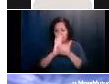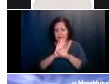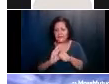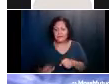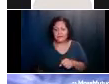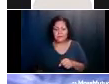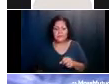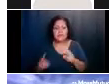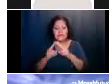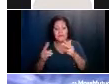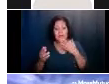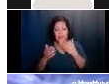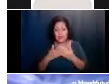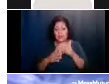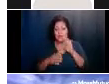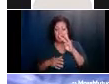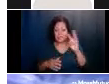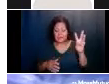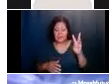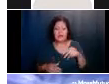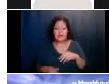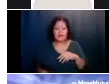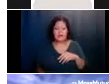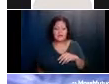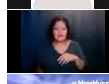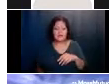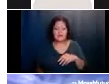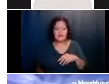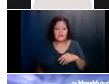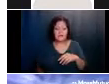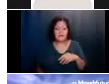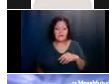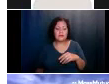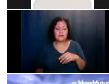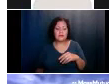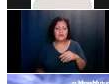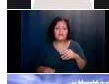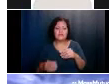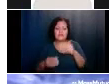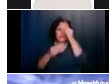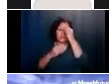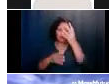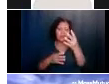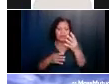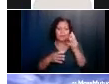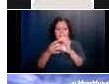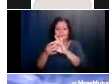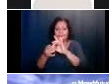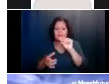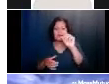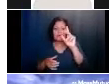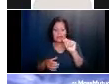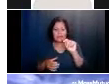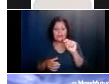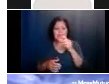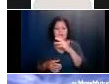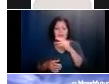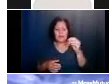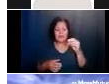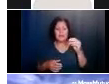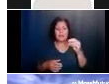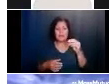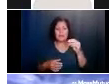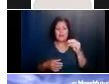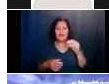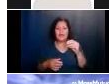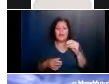very good website in terms of information on the Act, and covers different